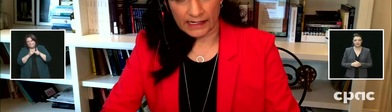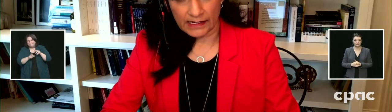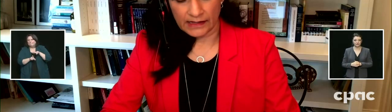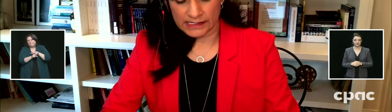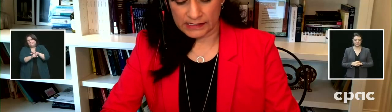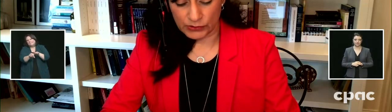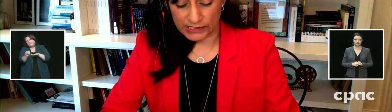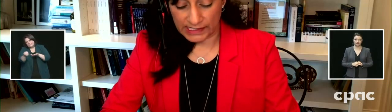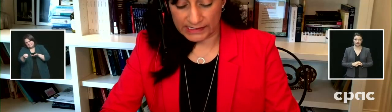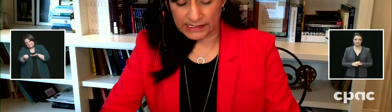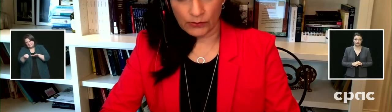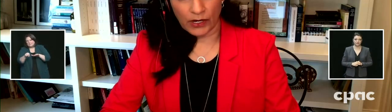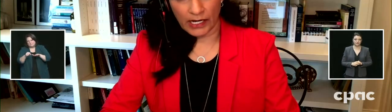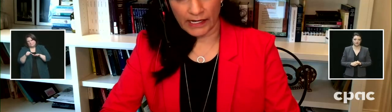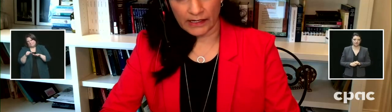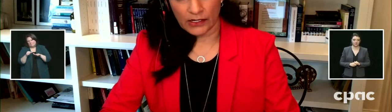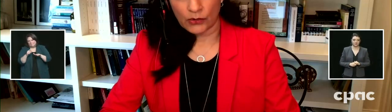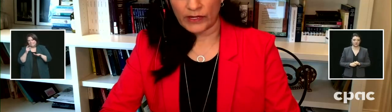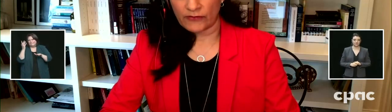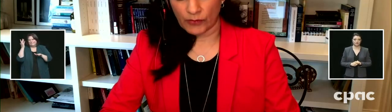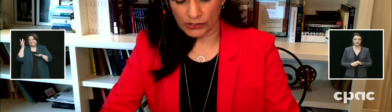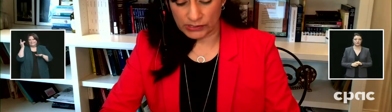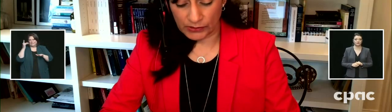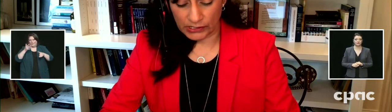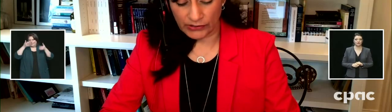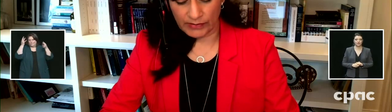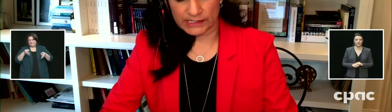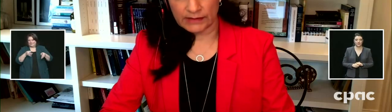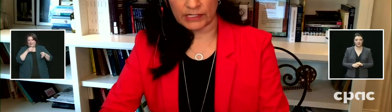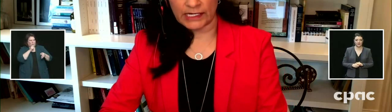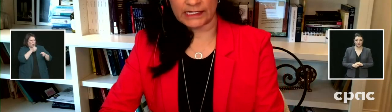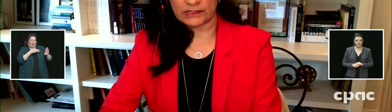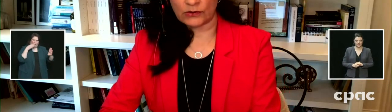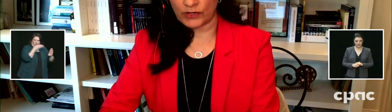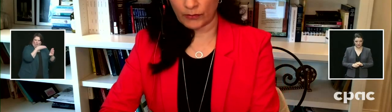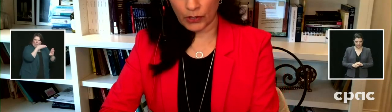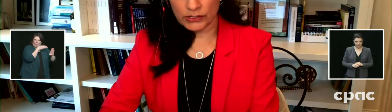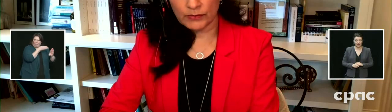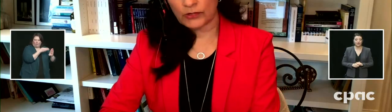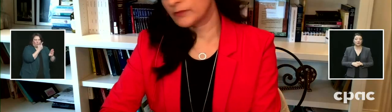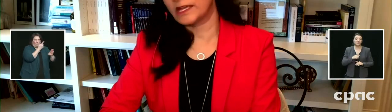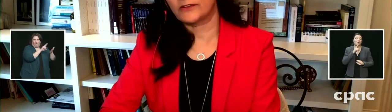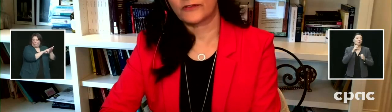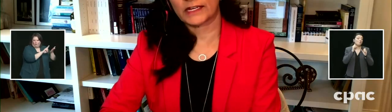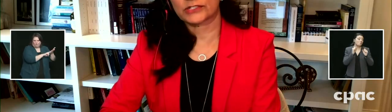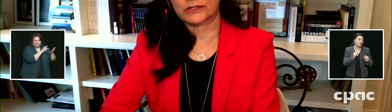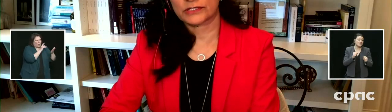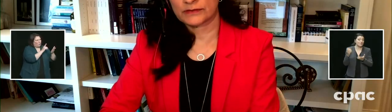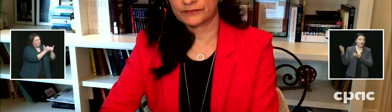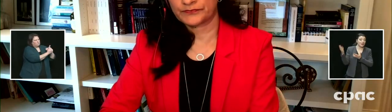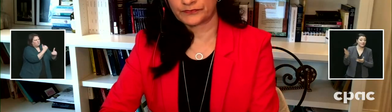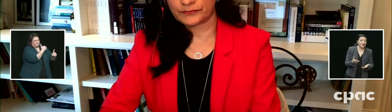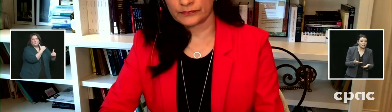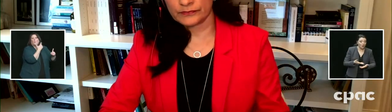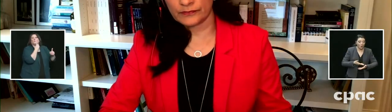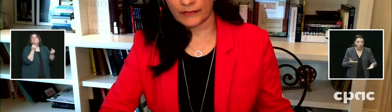And again, this is precisely why we have multiple agreements in place with multiple